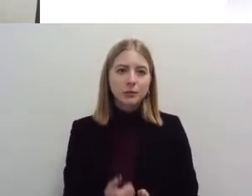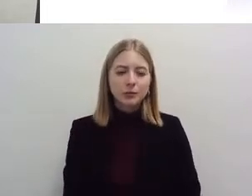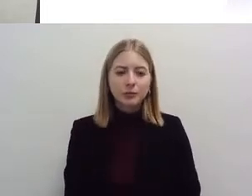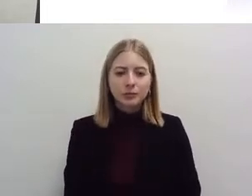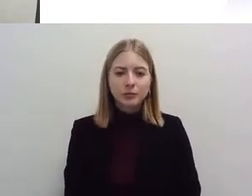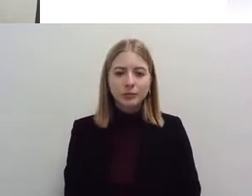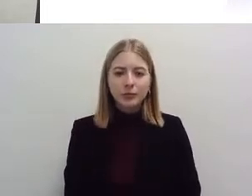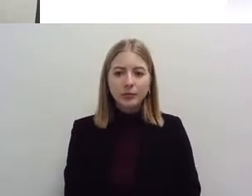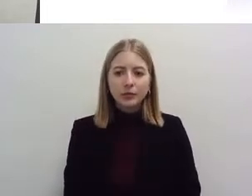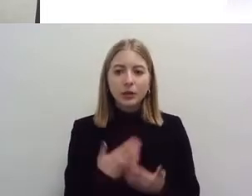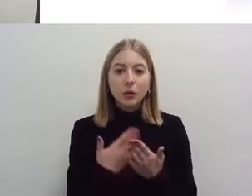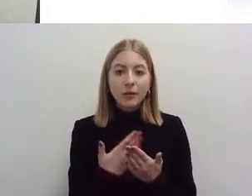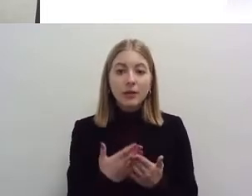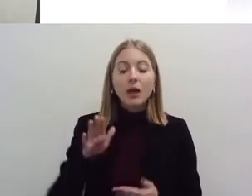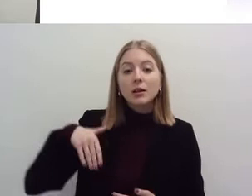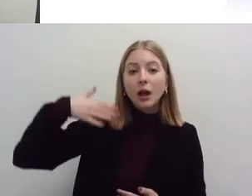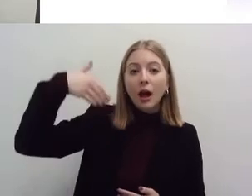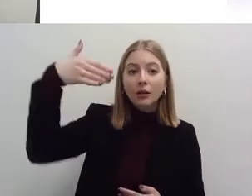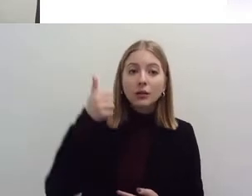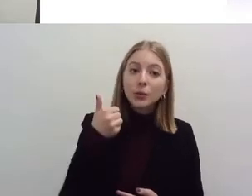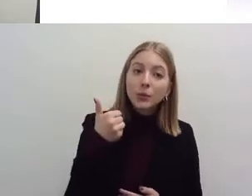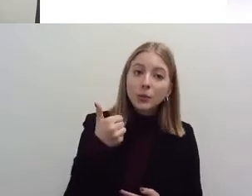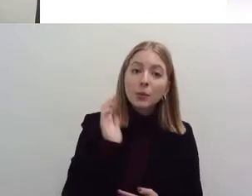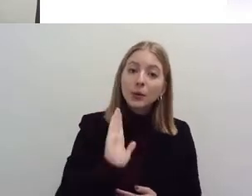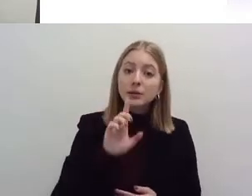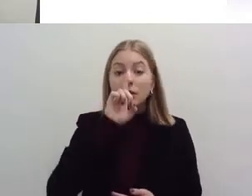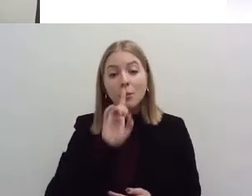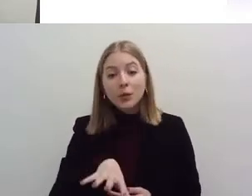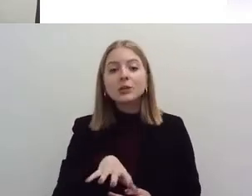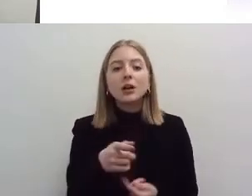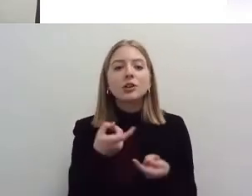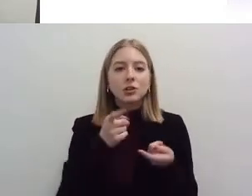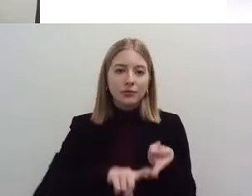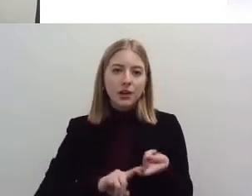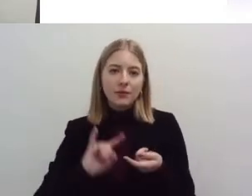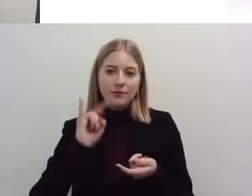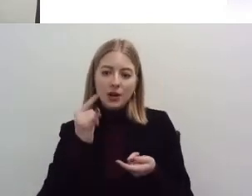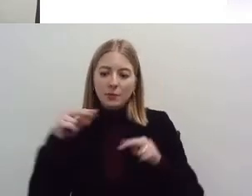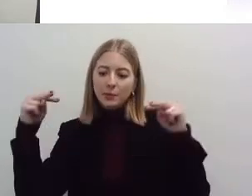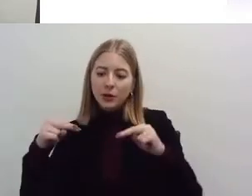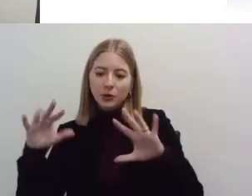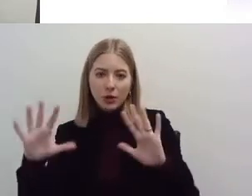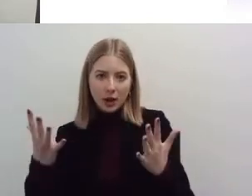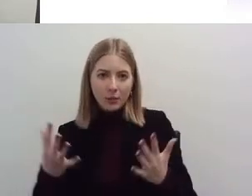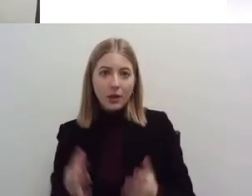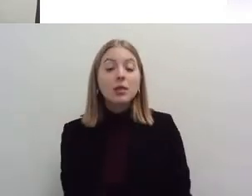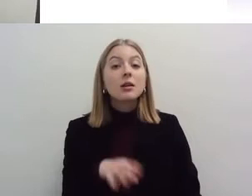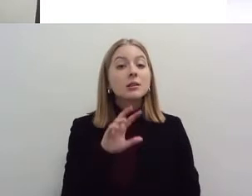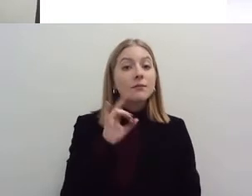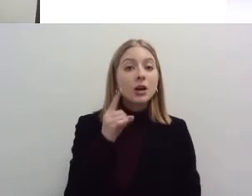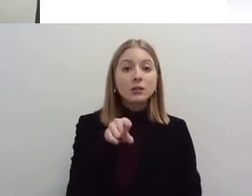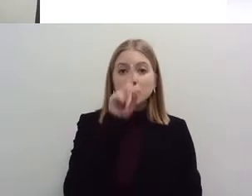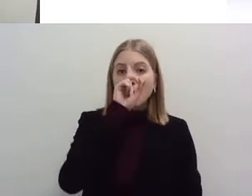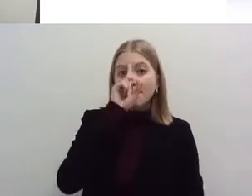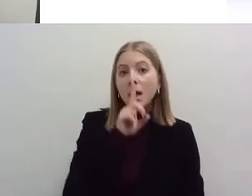dictate their future well-being because brain development during this stage of life is at its peak. There's no